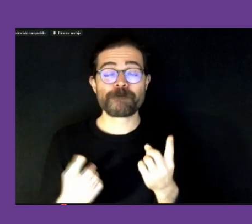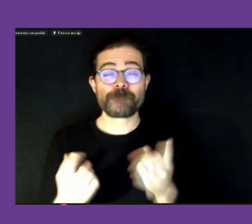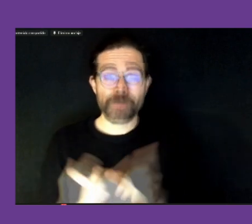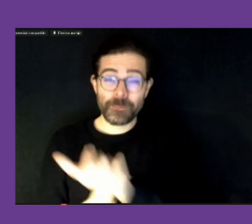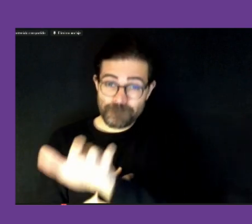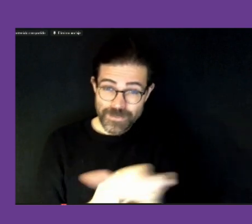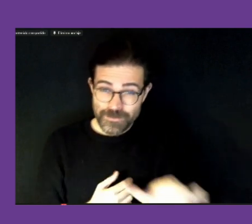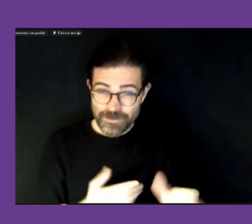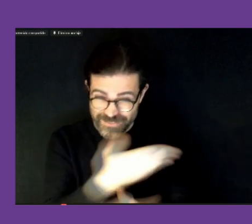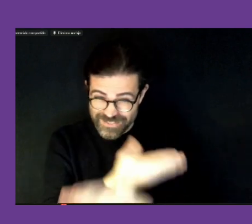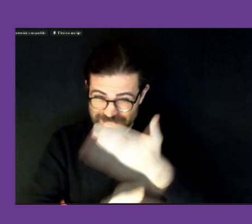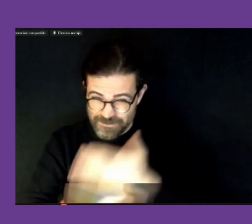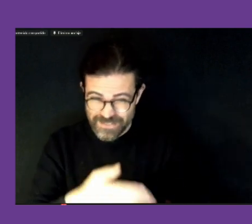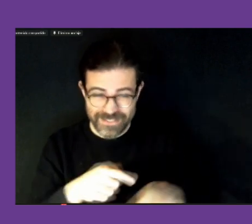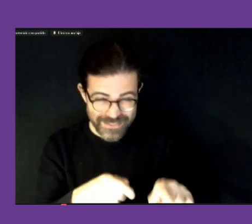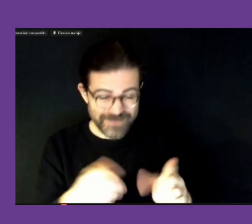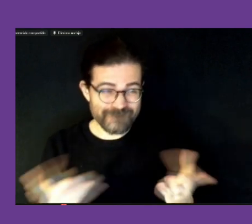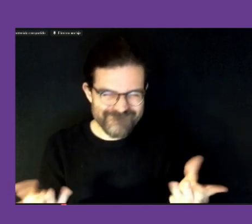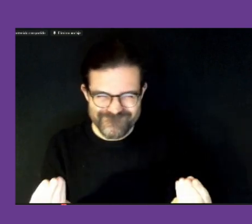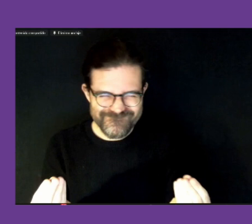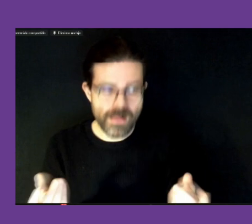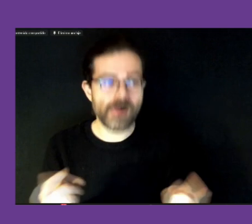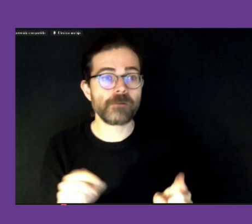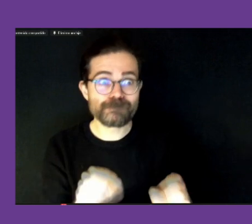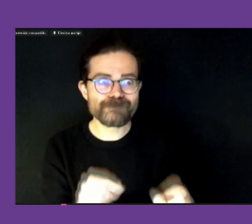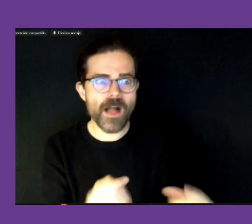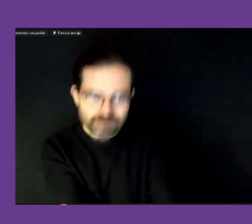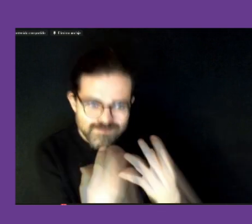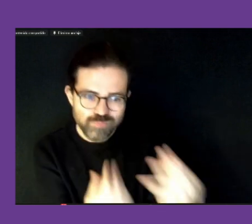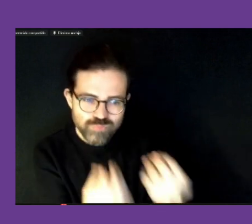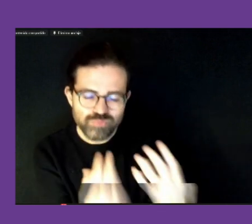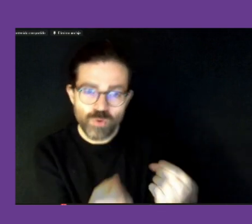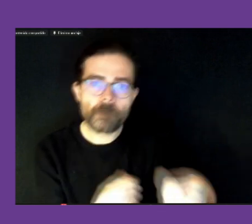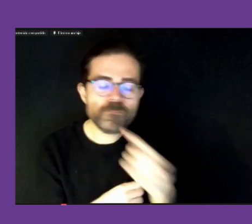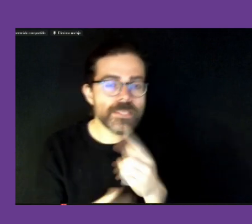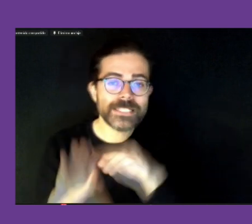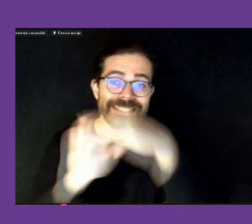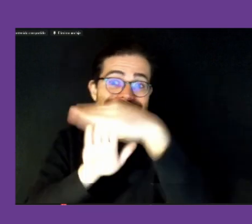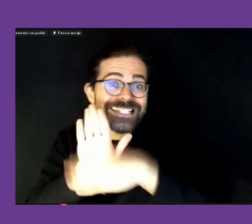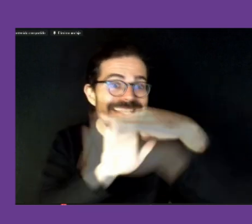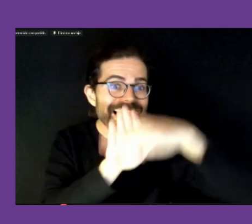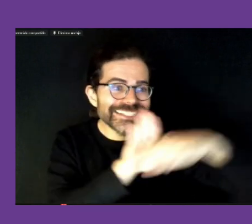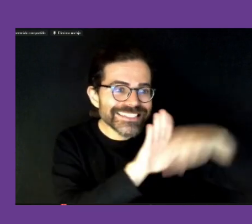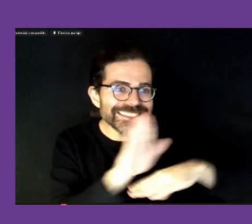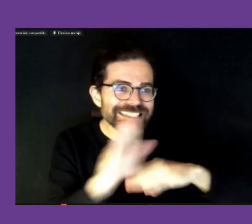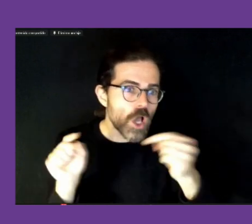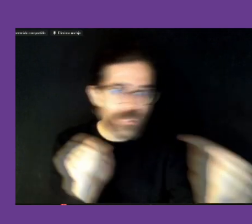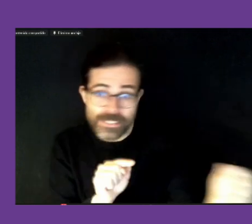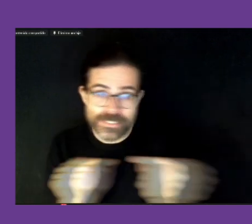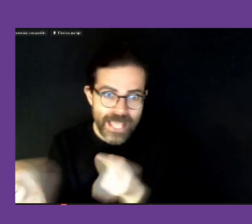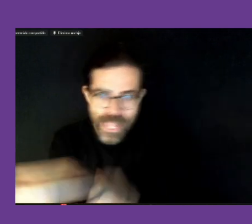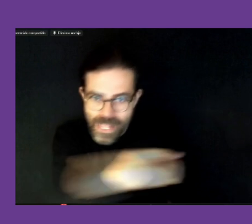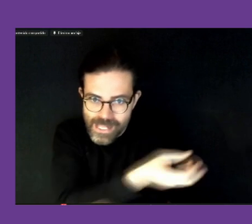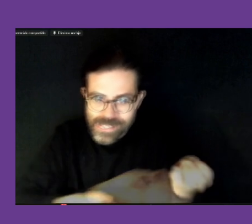disabilities is what we try to bring into the standardization discussions, which again is very difficult.